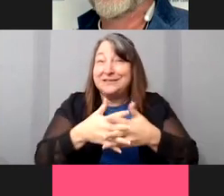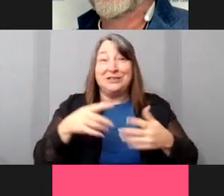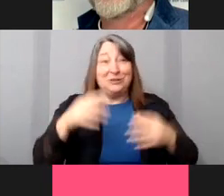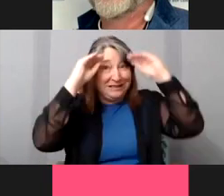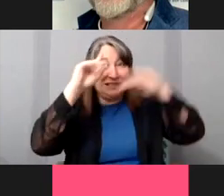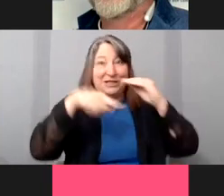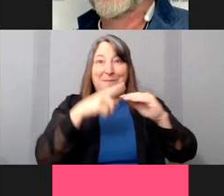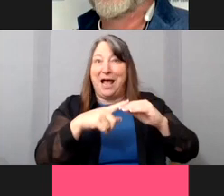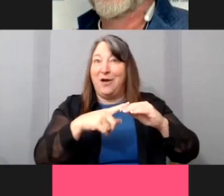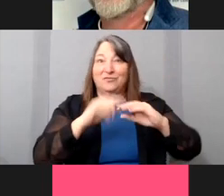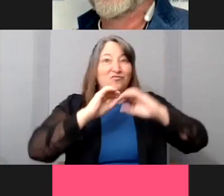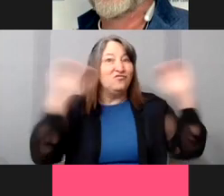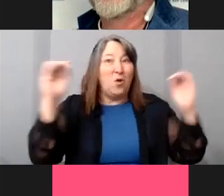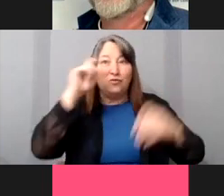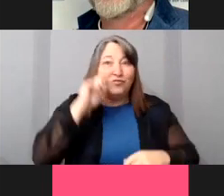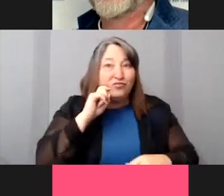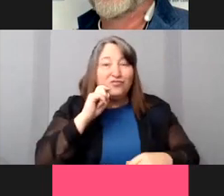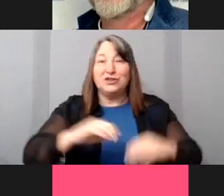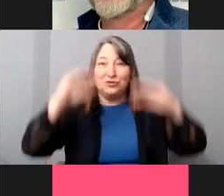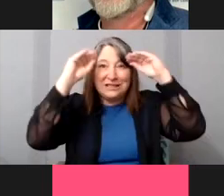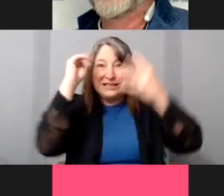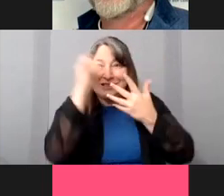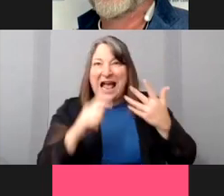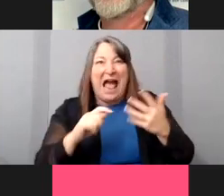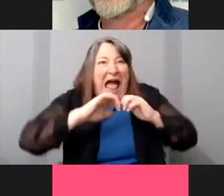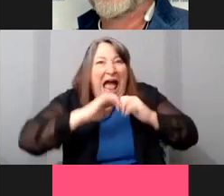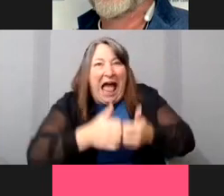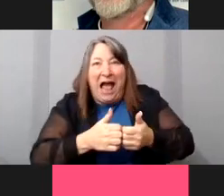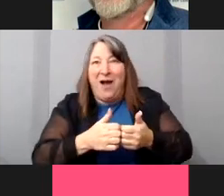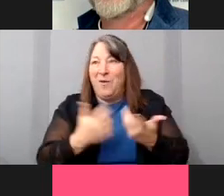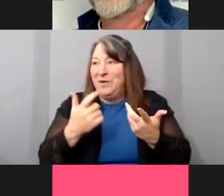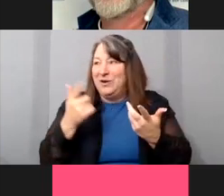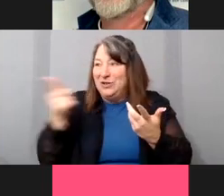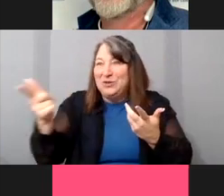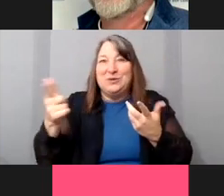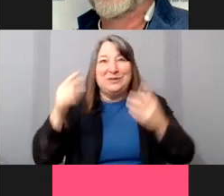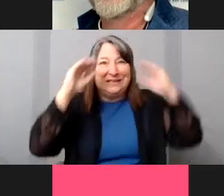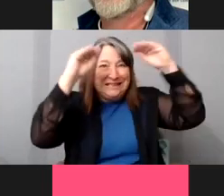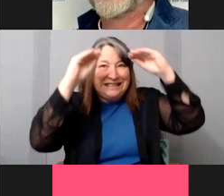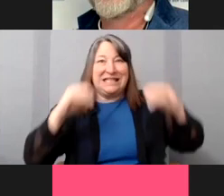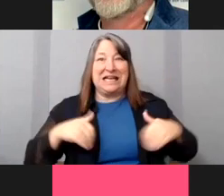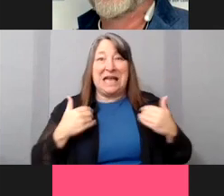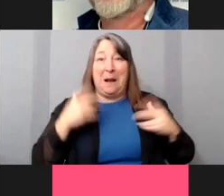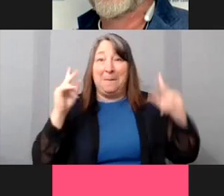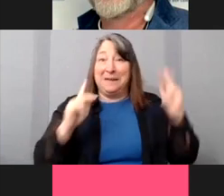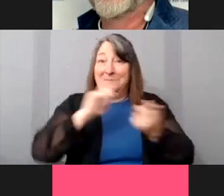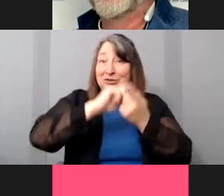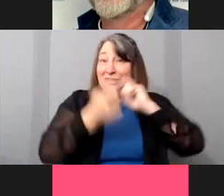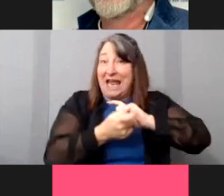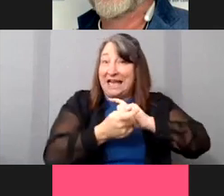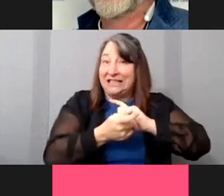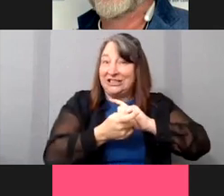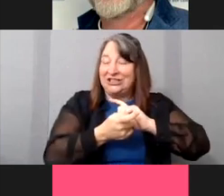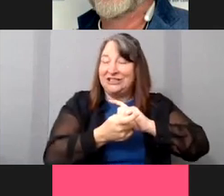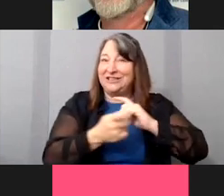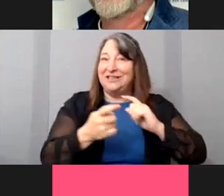Who's guiding that? What are you trying to get young people to change that might result in a reduced chance of teen pregnancy for